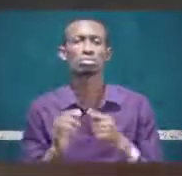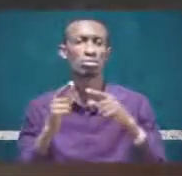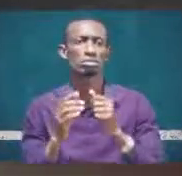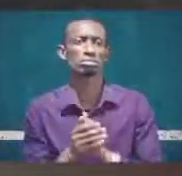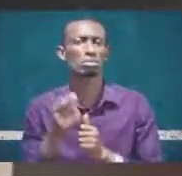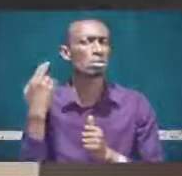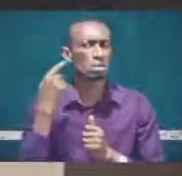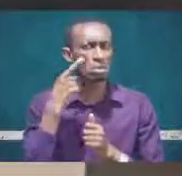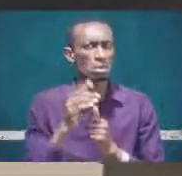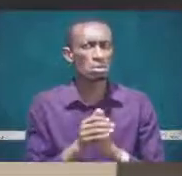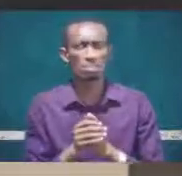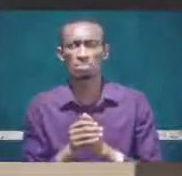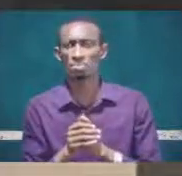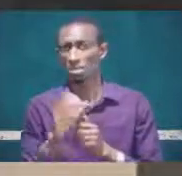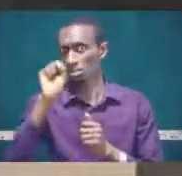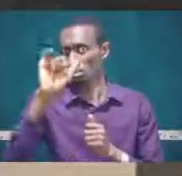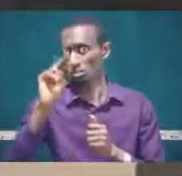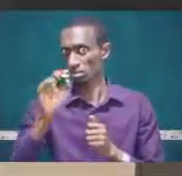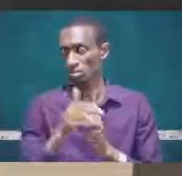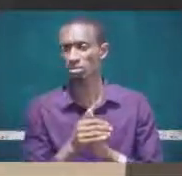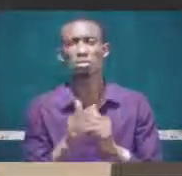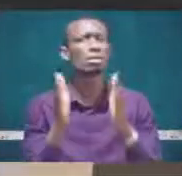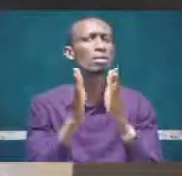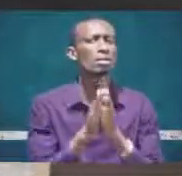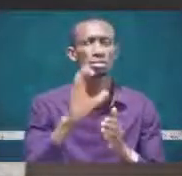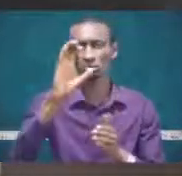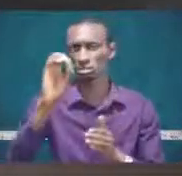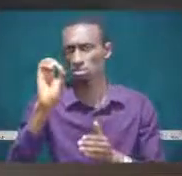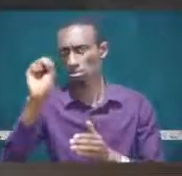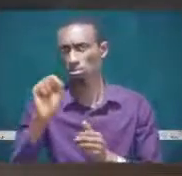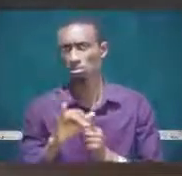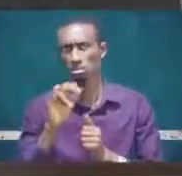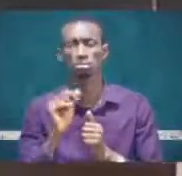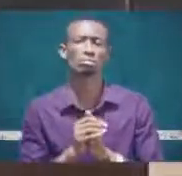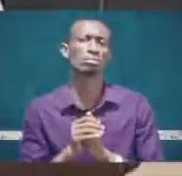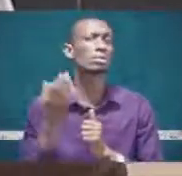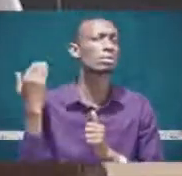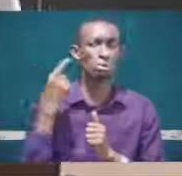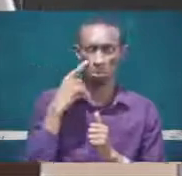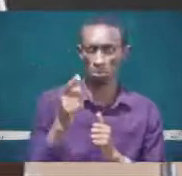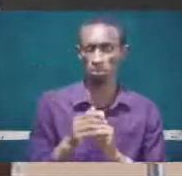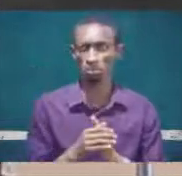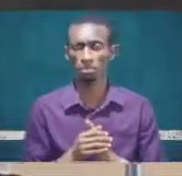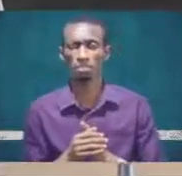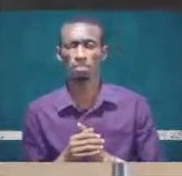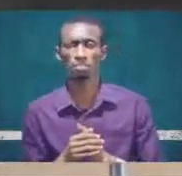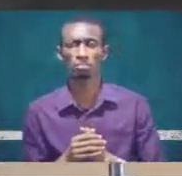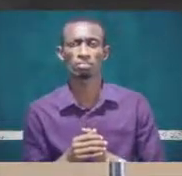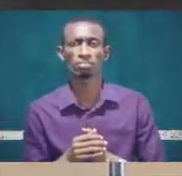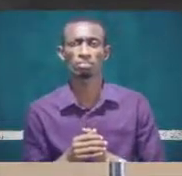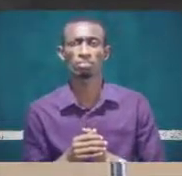and cosine. The case we had last time